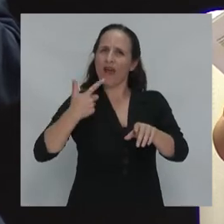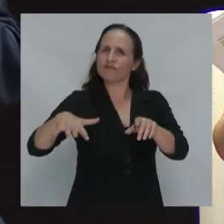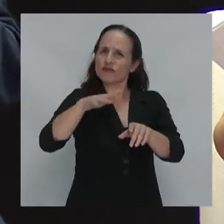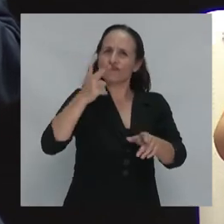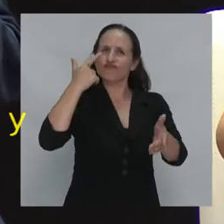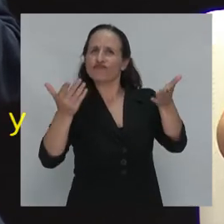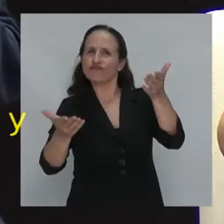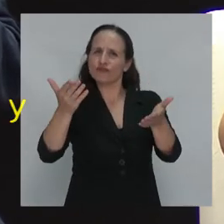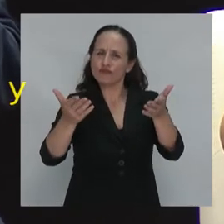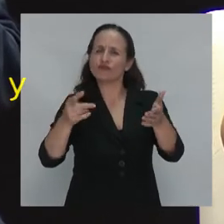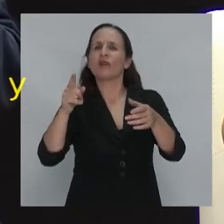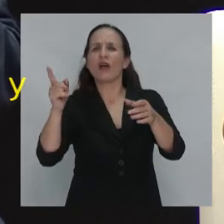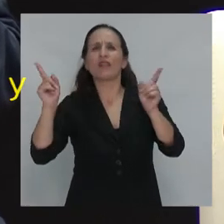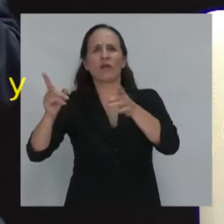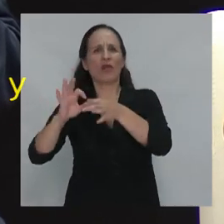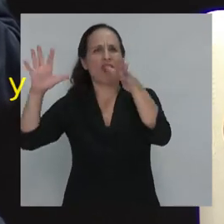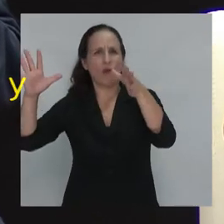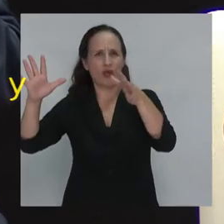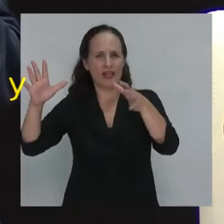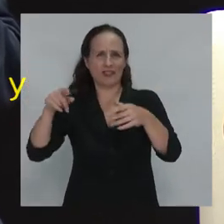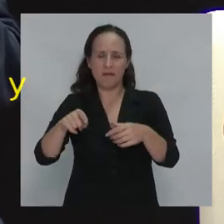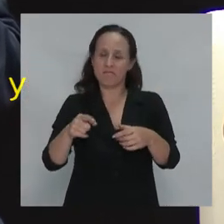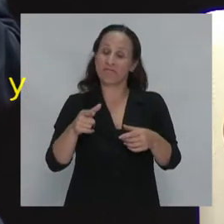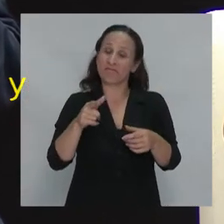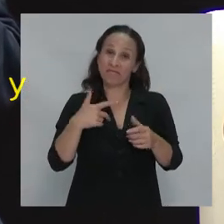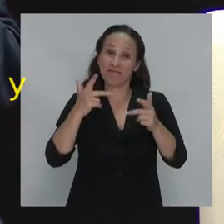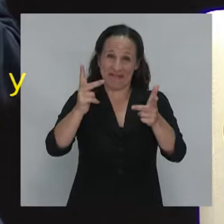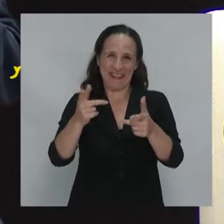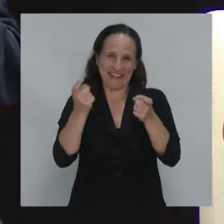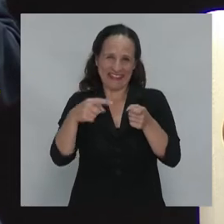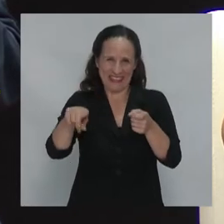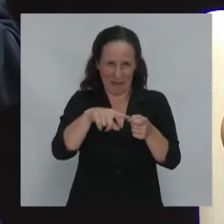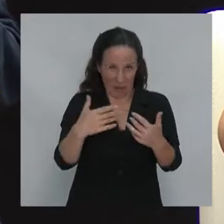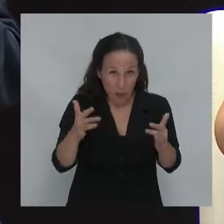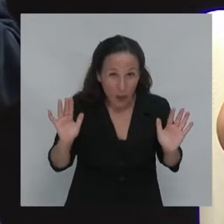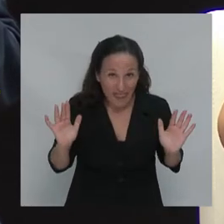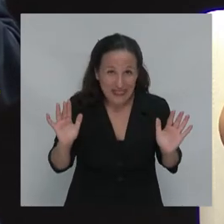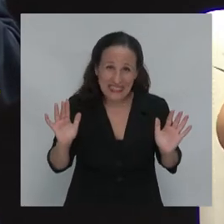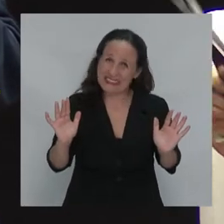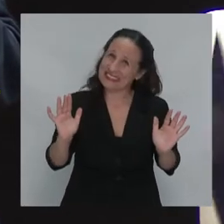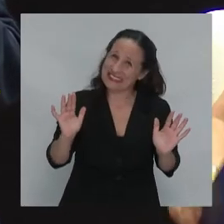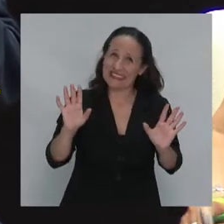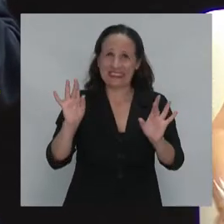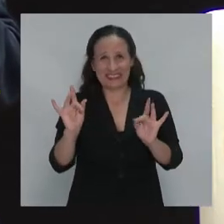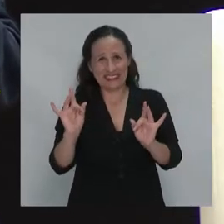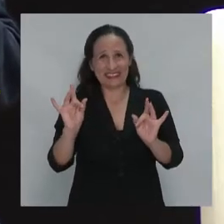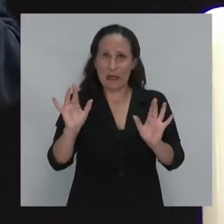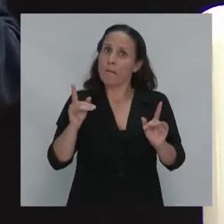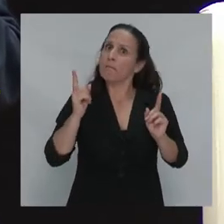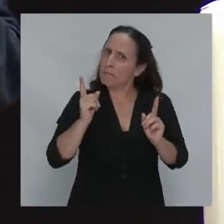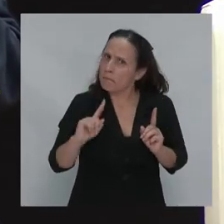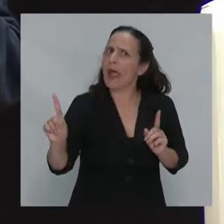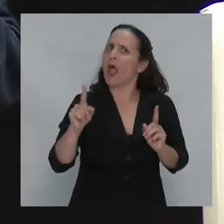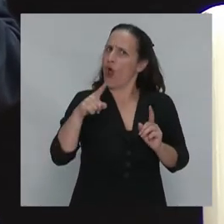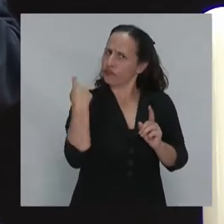particularly likely, but to dare to try is by all means better than simply standing aside